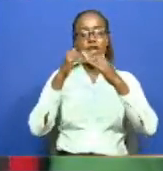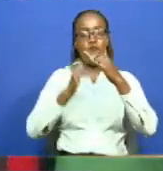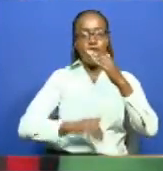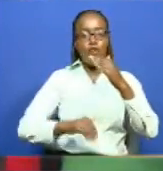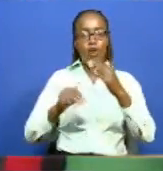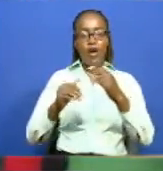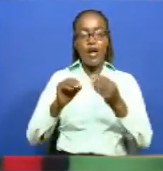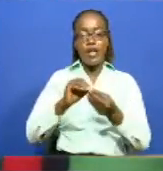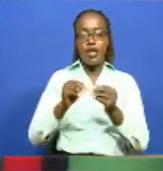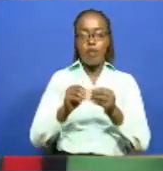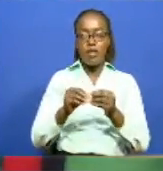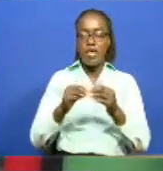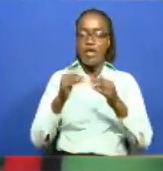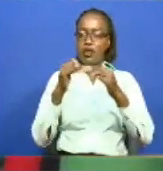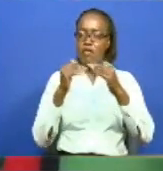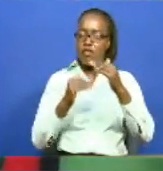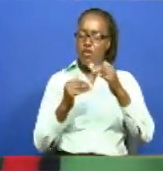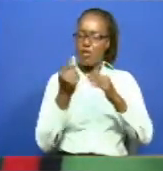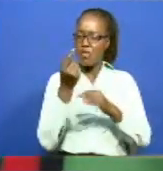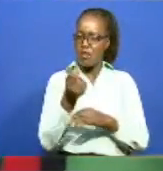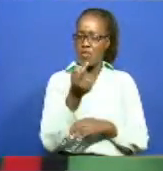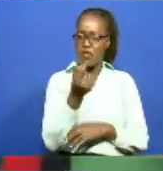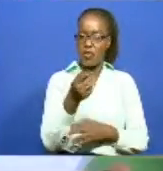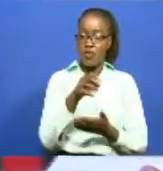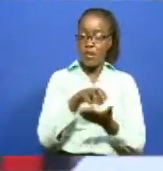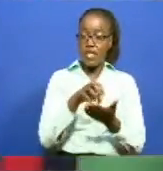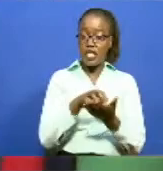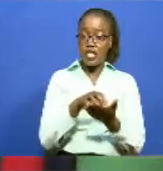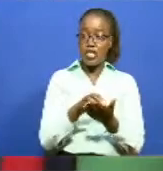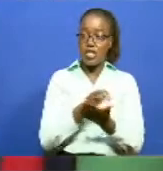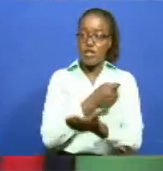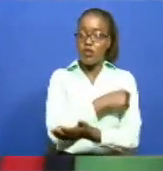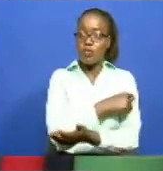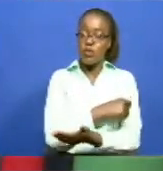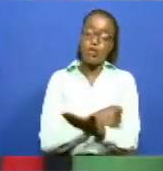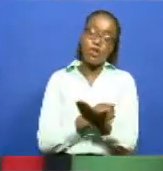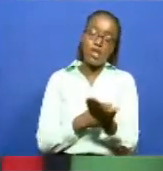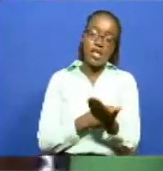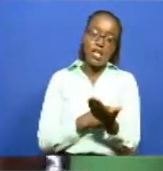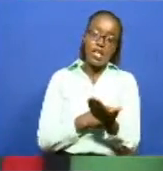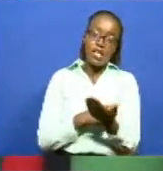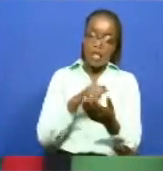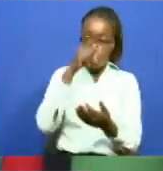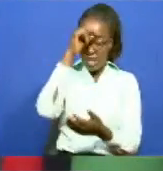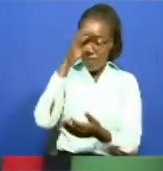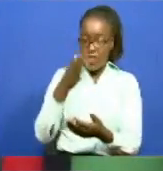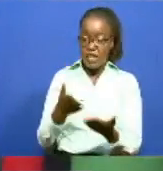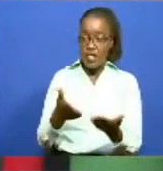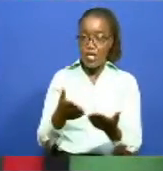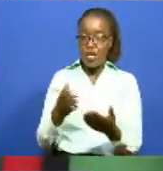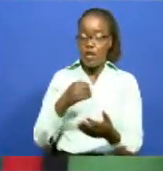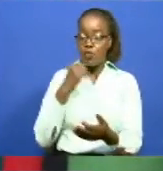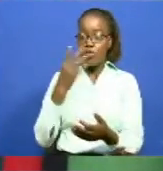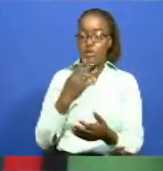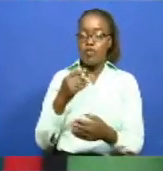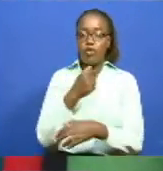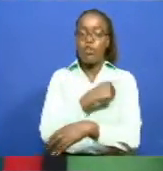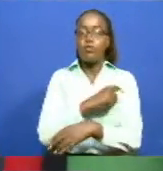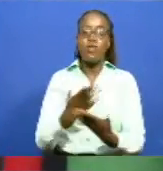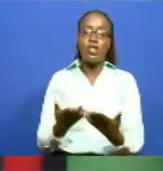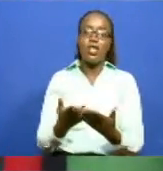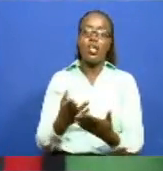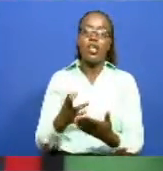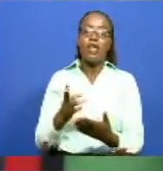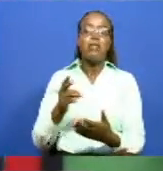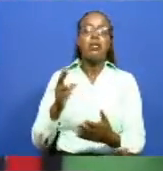we have fewer and fewer cases in the facilities. Like Excellency Governor has said, these beautiful facilities, there's nobody with